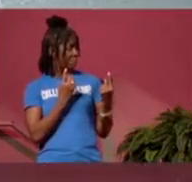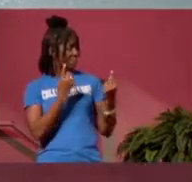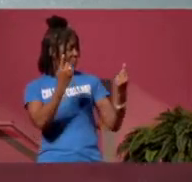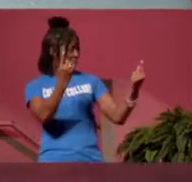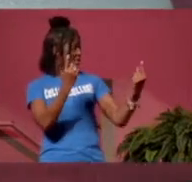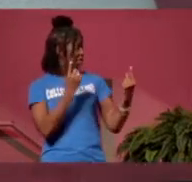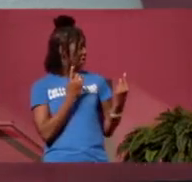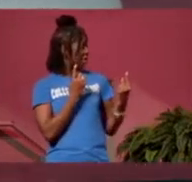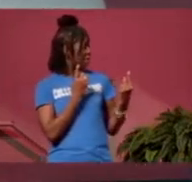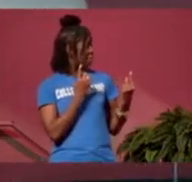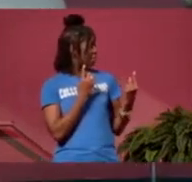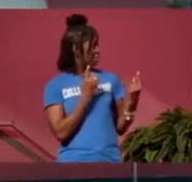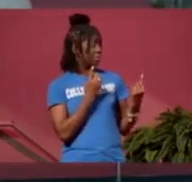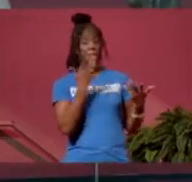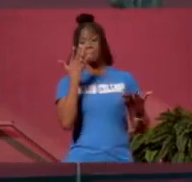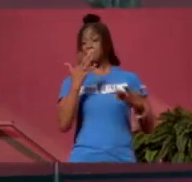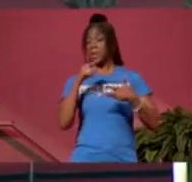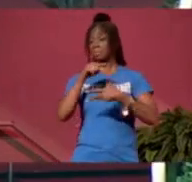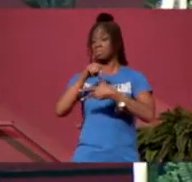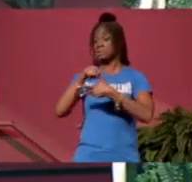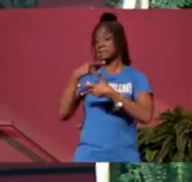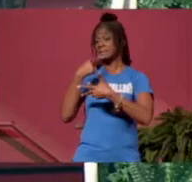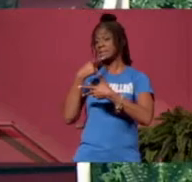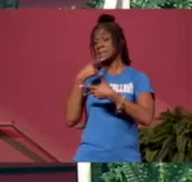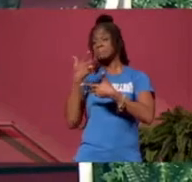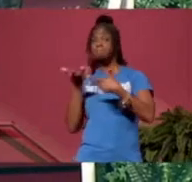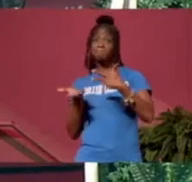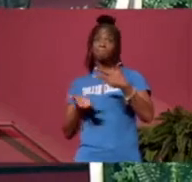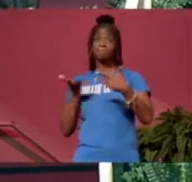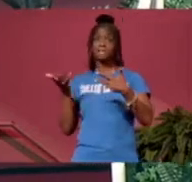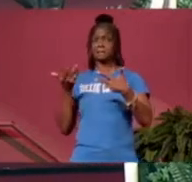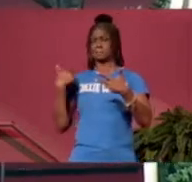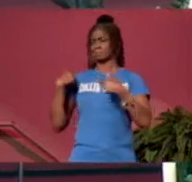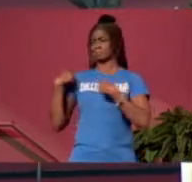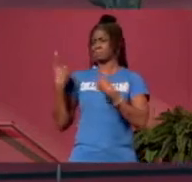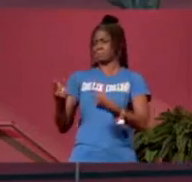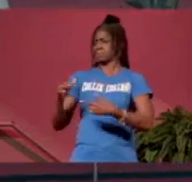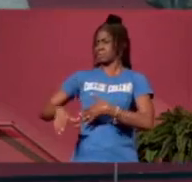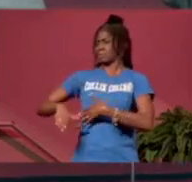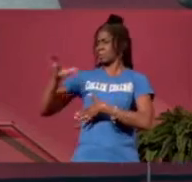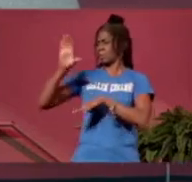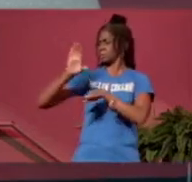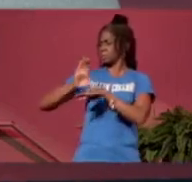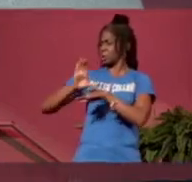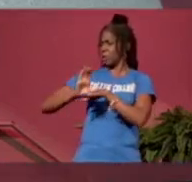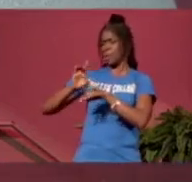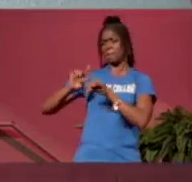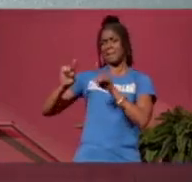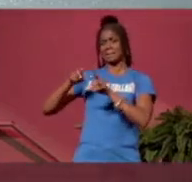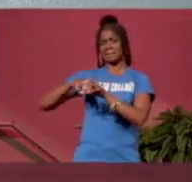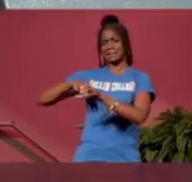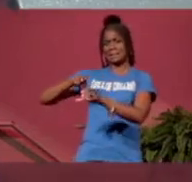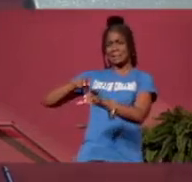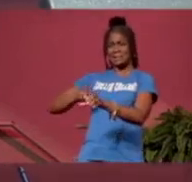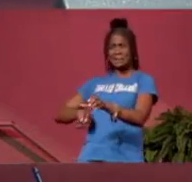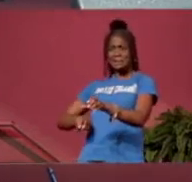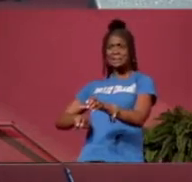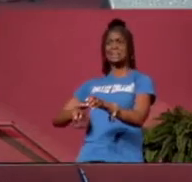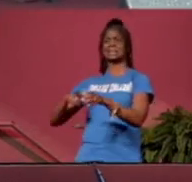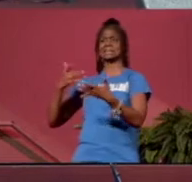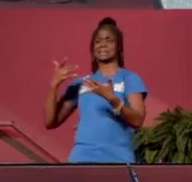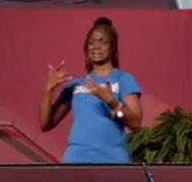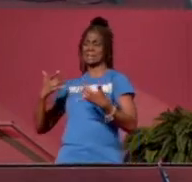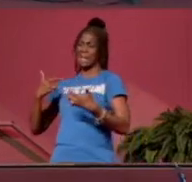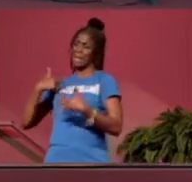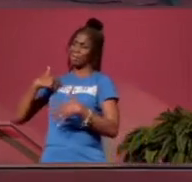this altar. Somebody else might say, look, Pastor, here's the third call. Look, I've been in church all my life, but I'm backslidden. I'm the one popping the pills and sipping the